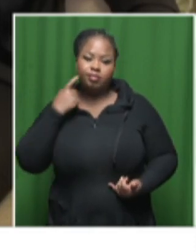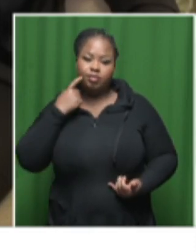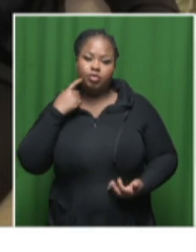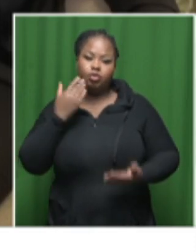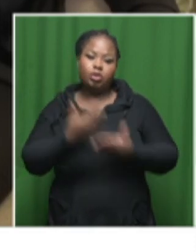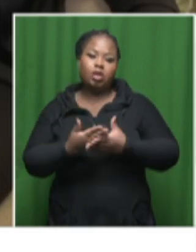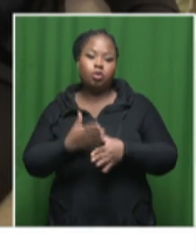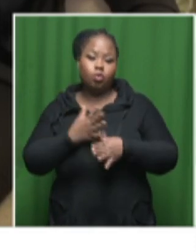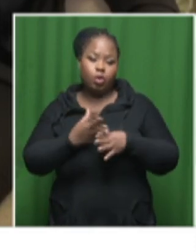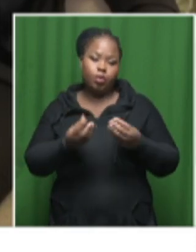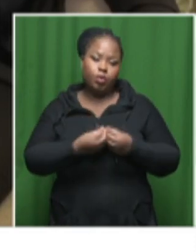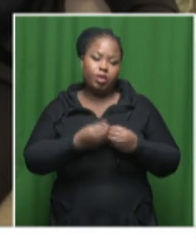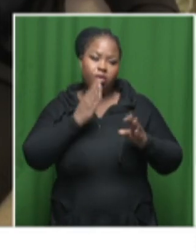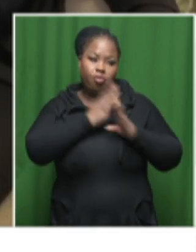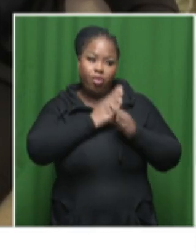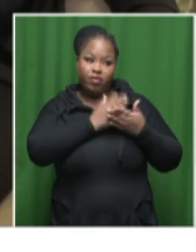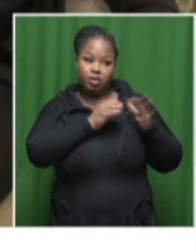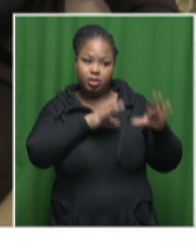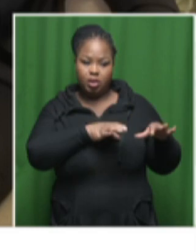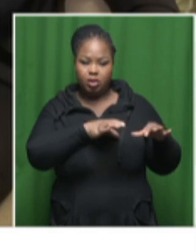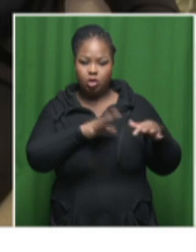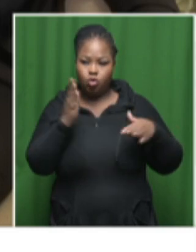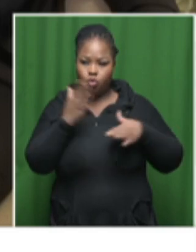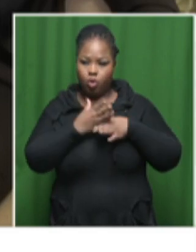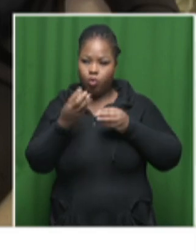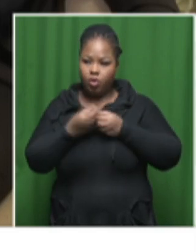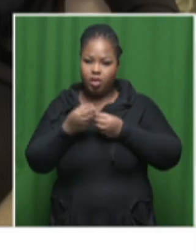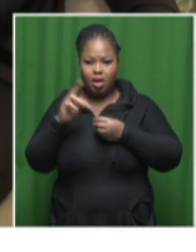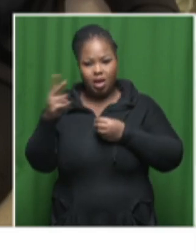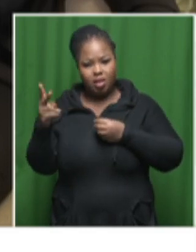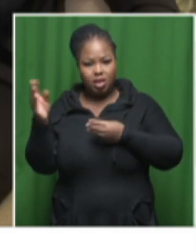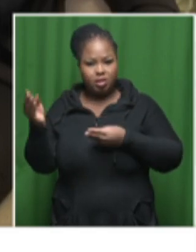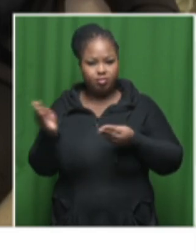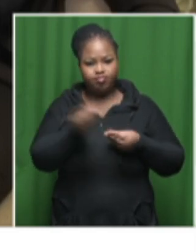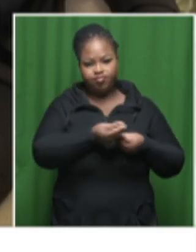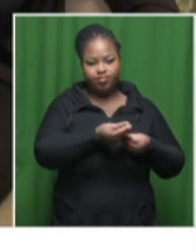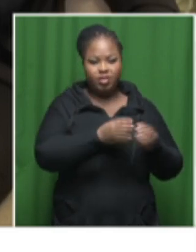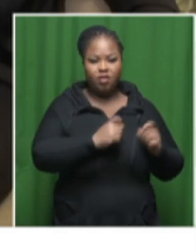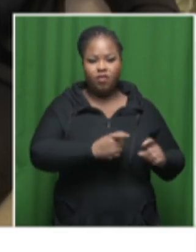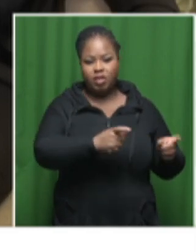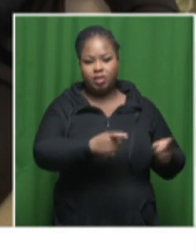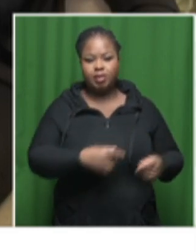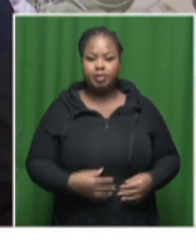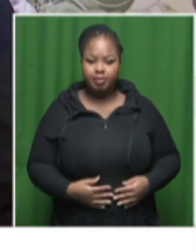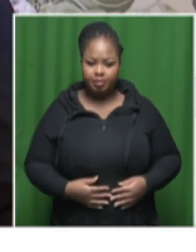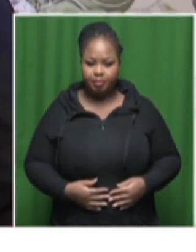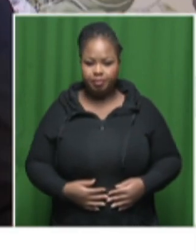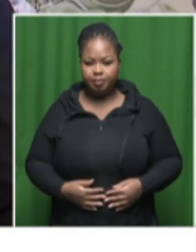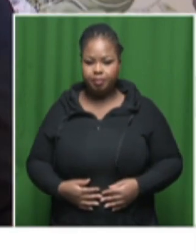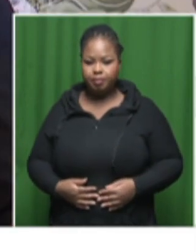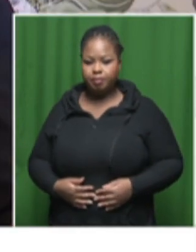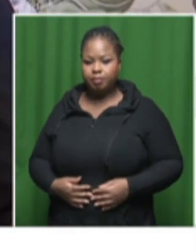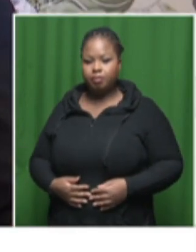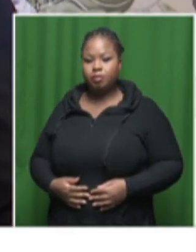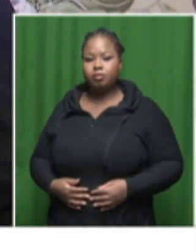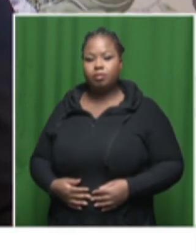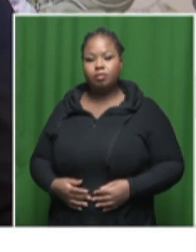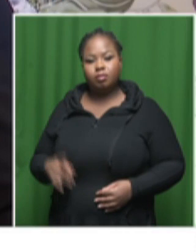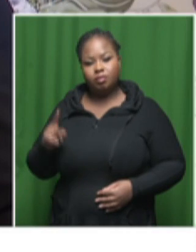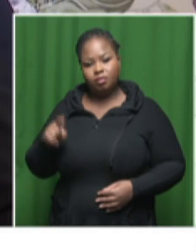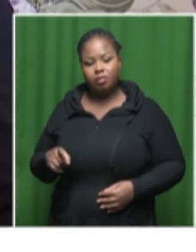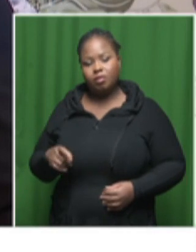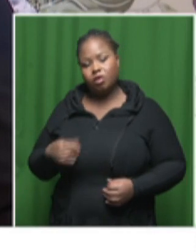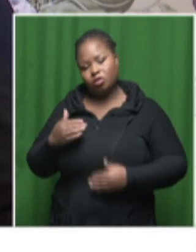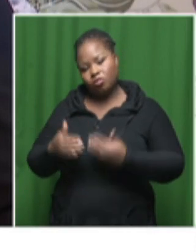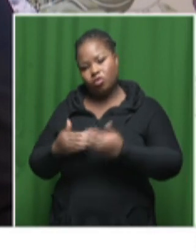your collaboration with the private sector, to maybe have this fast-tracked in some way? Yeah, obviously it has to go through